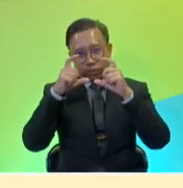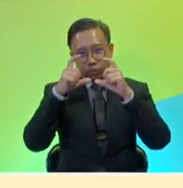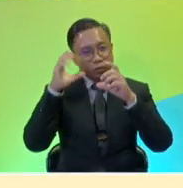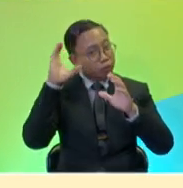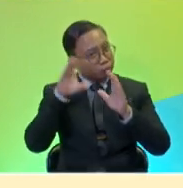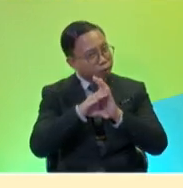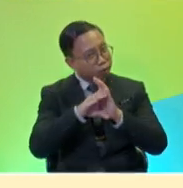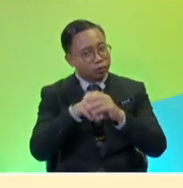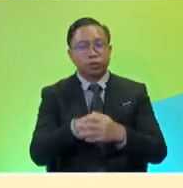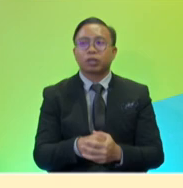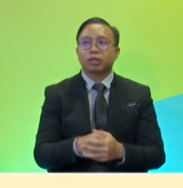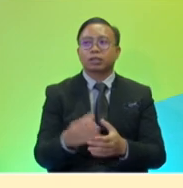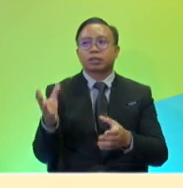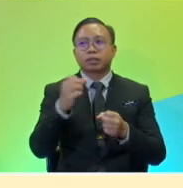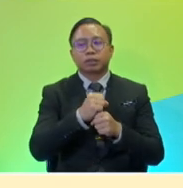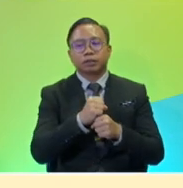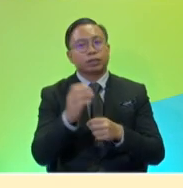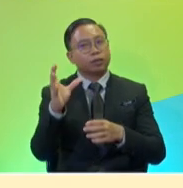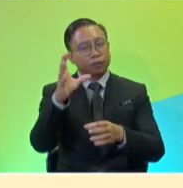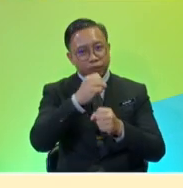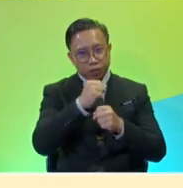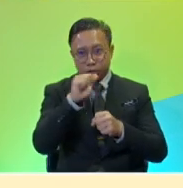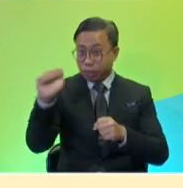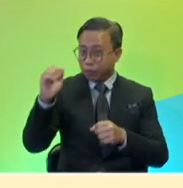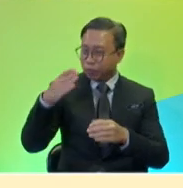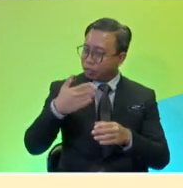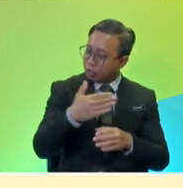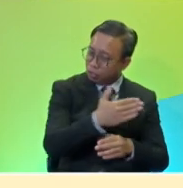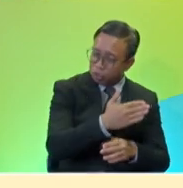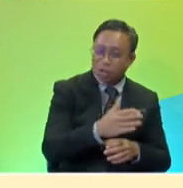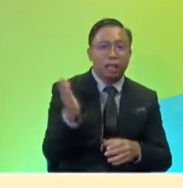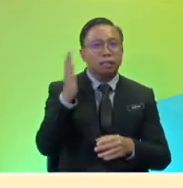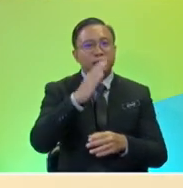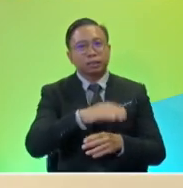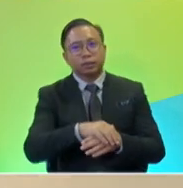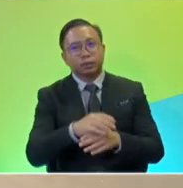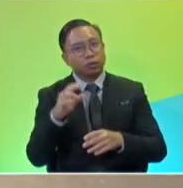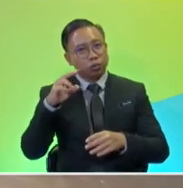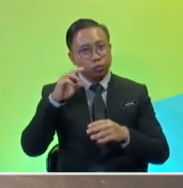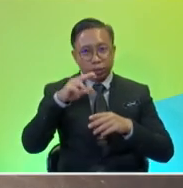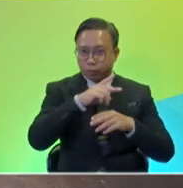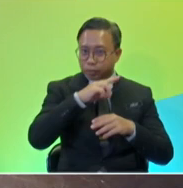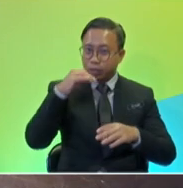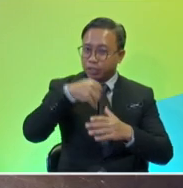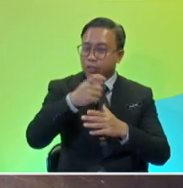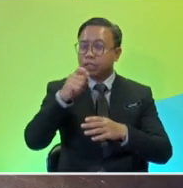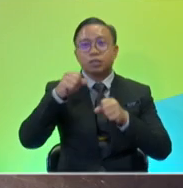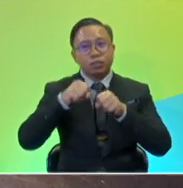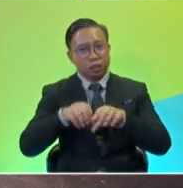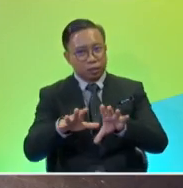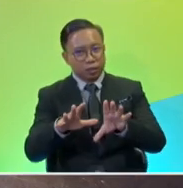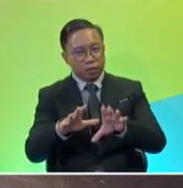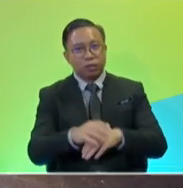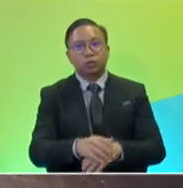photo. Let's catch a fish. Let's swim in the sea.